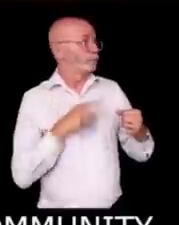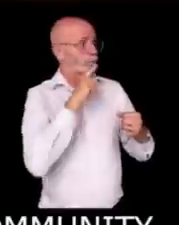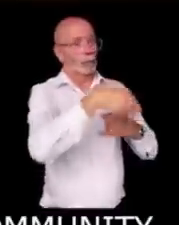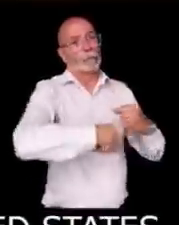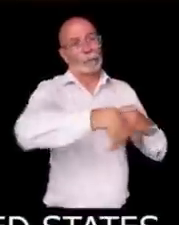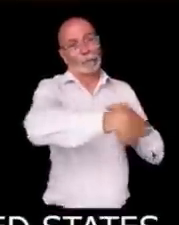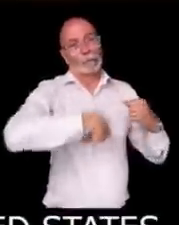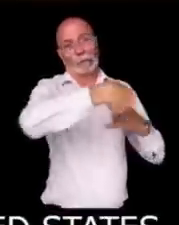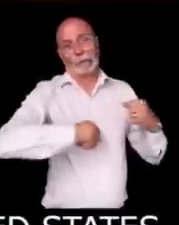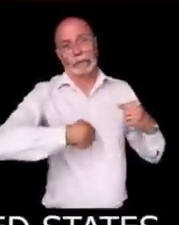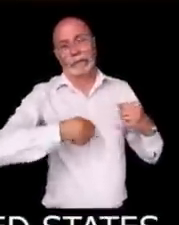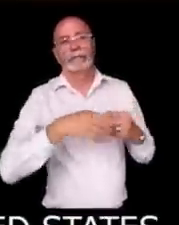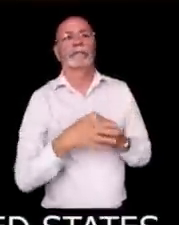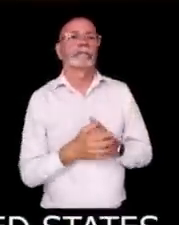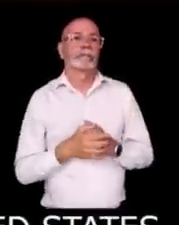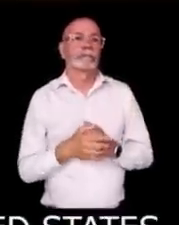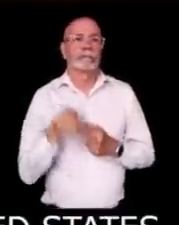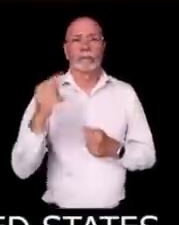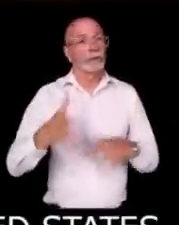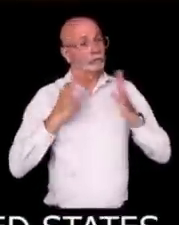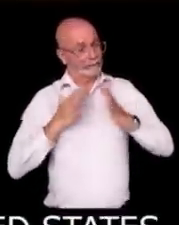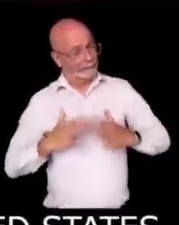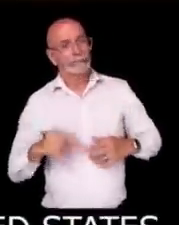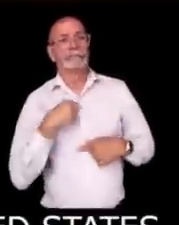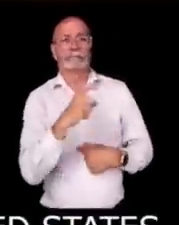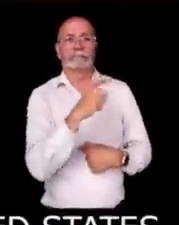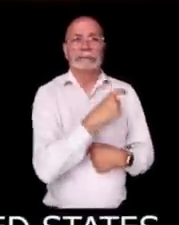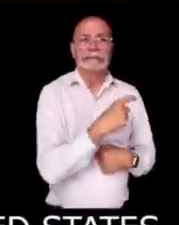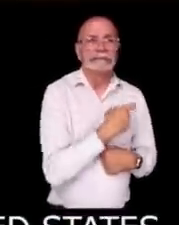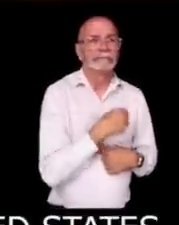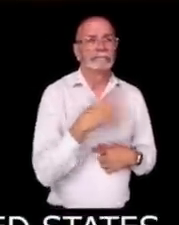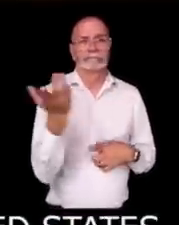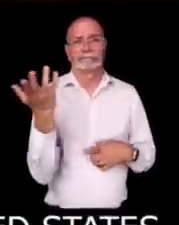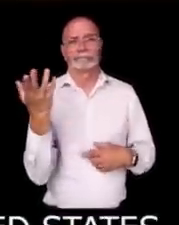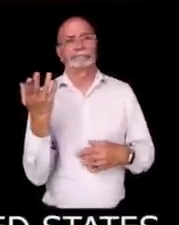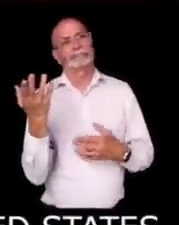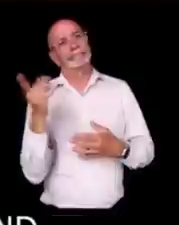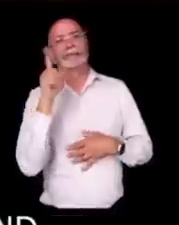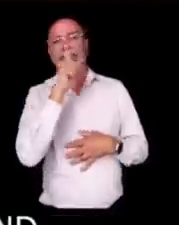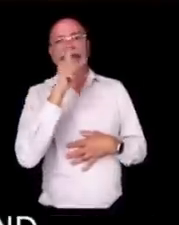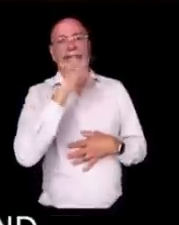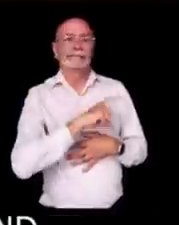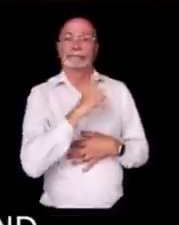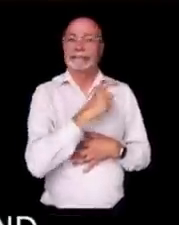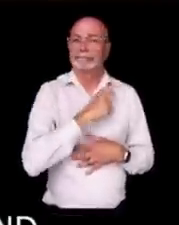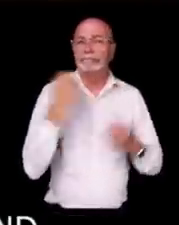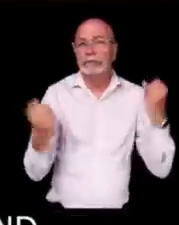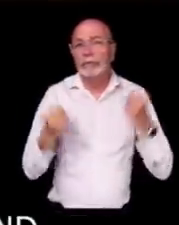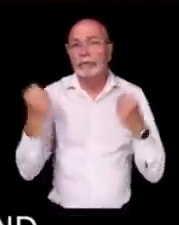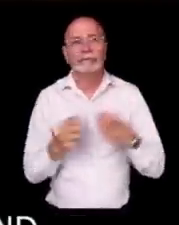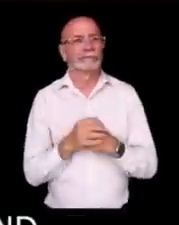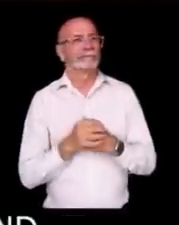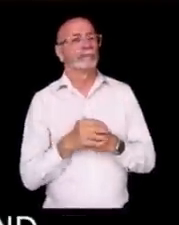car and committed the largest spree shooting in Canadian history. So my question